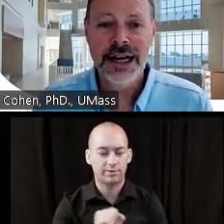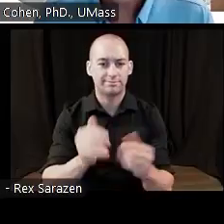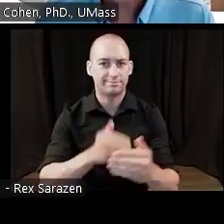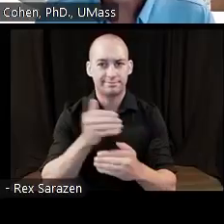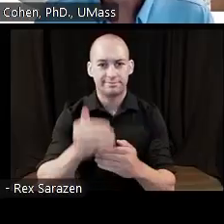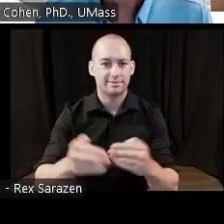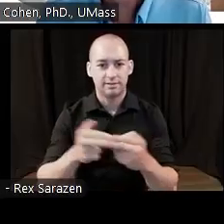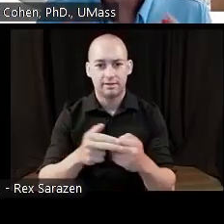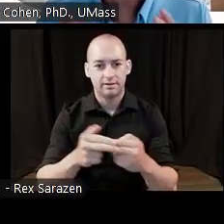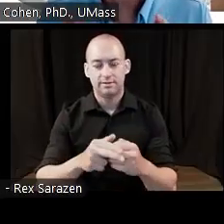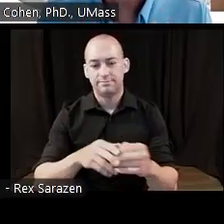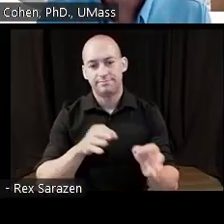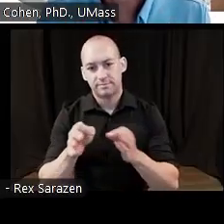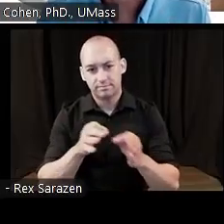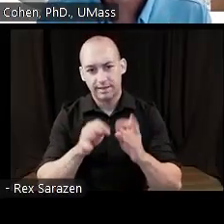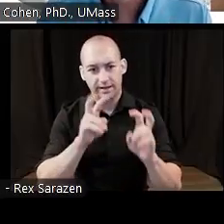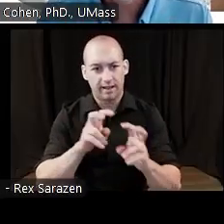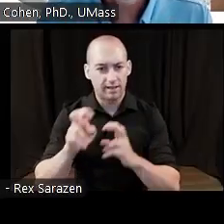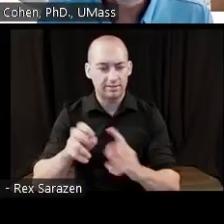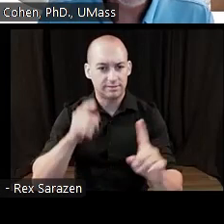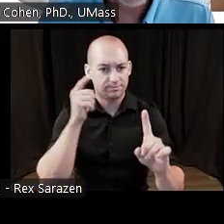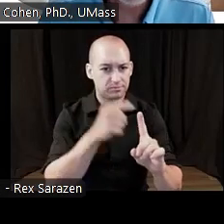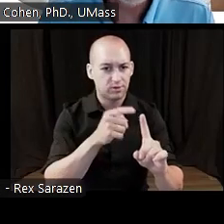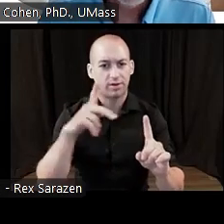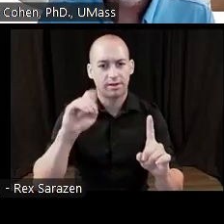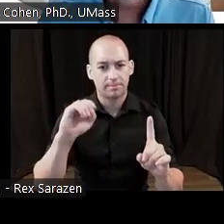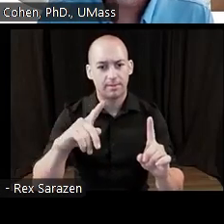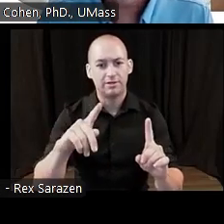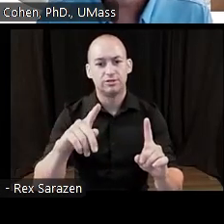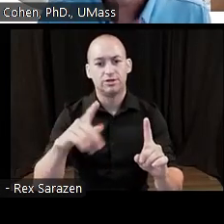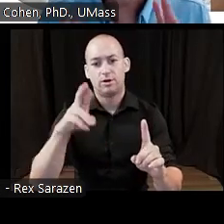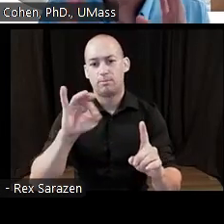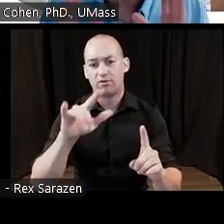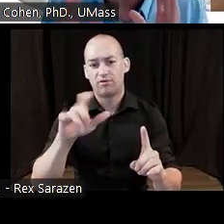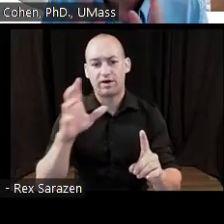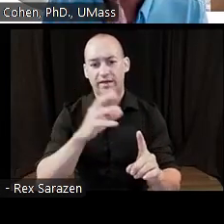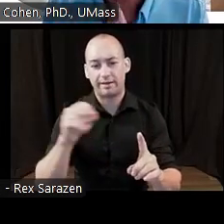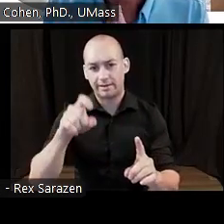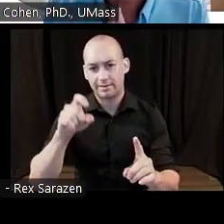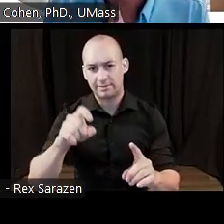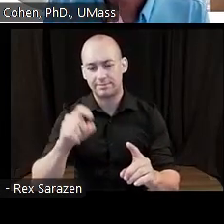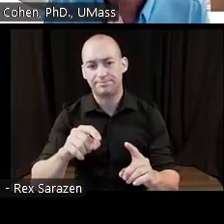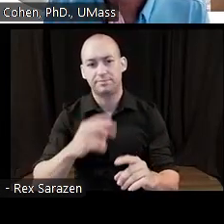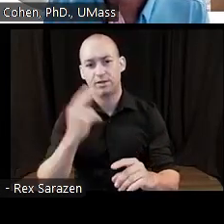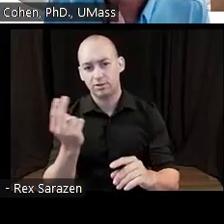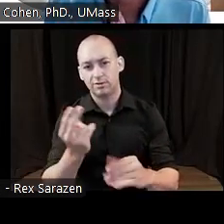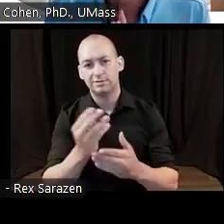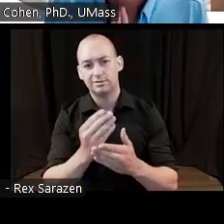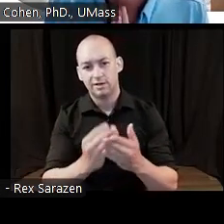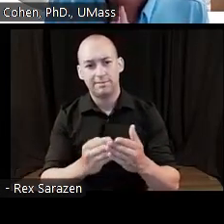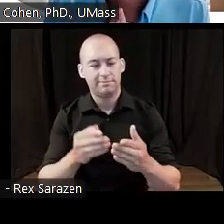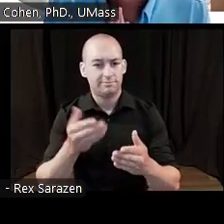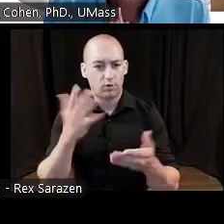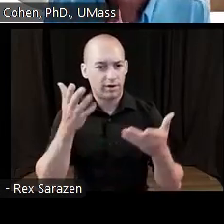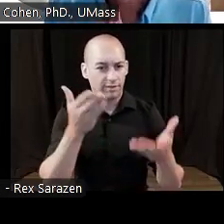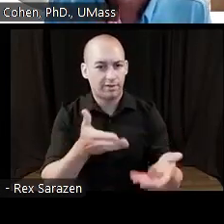Defining and analyzing the target population profile and needs. So leveraging some of the existing efforts, we're going to be